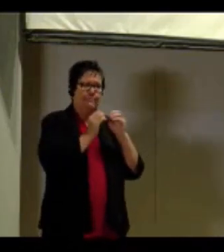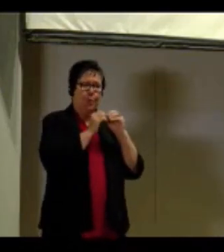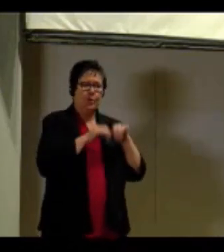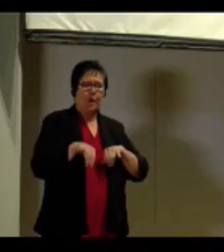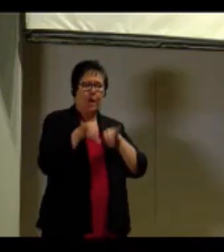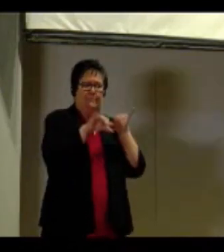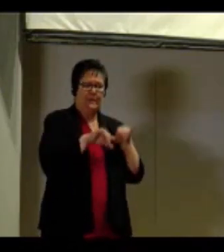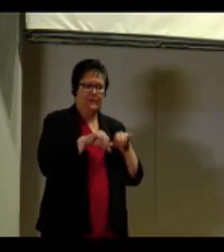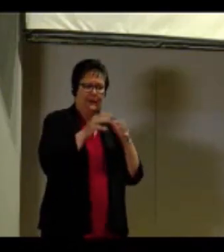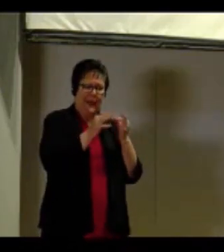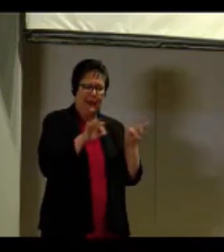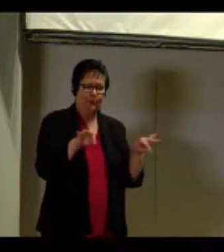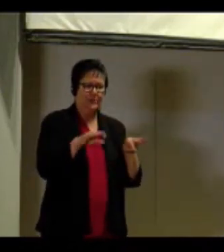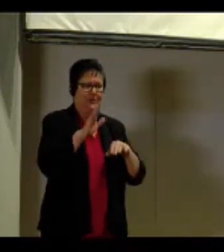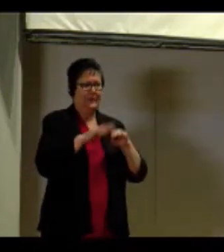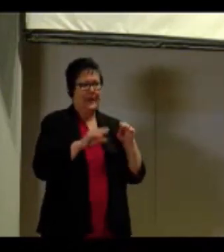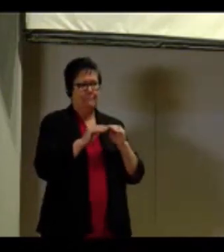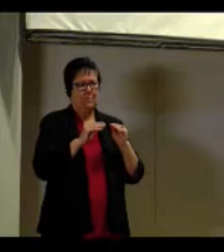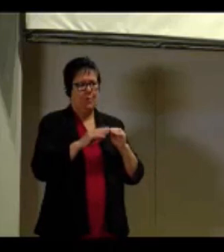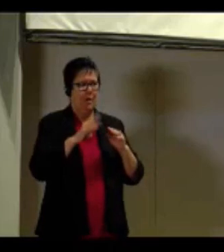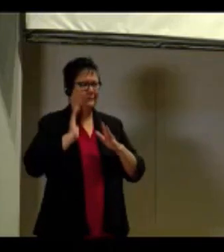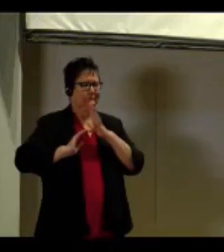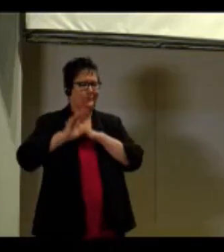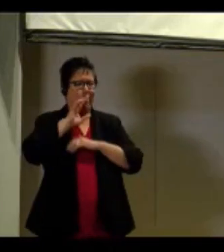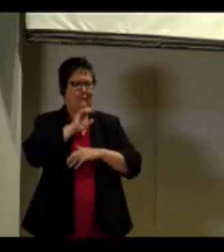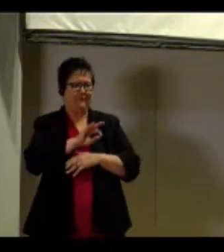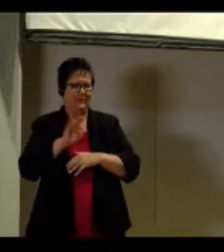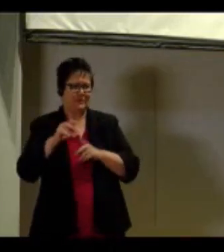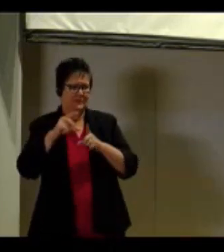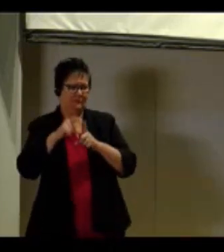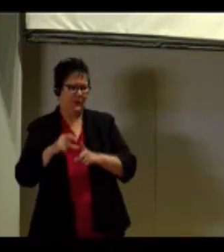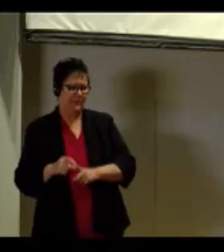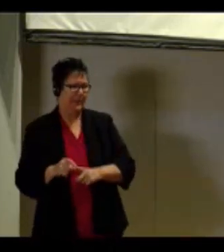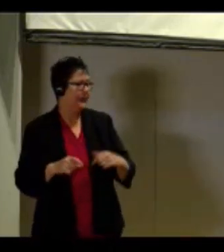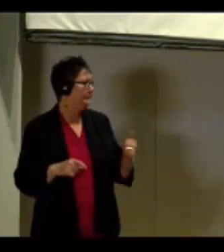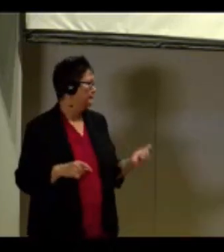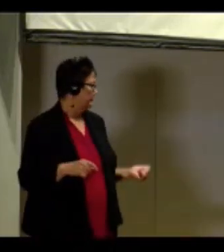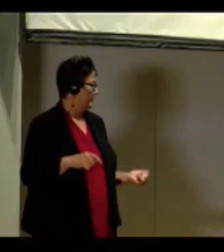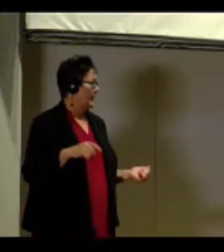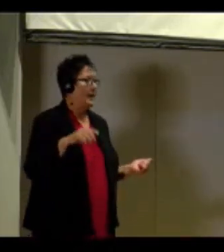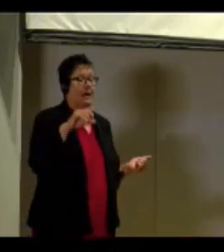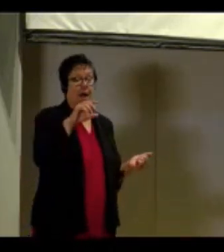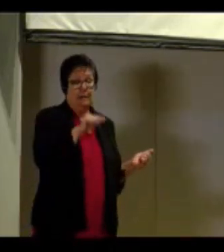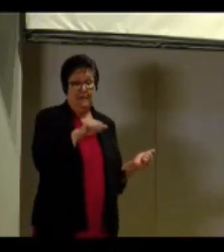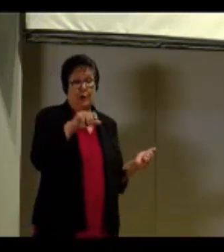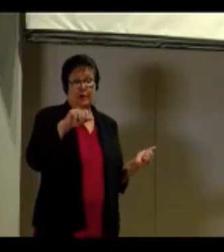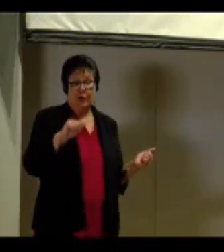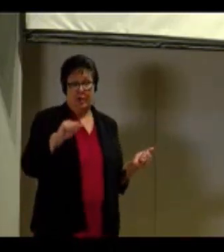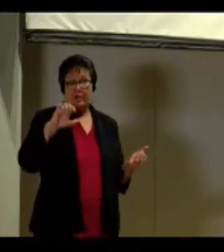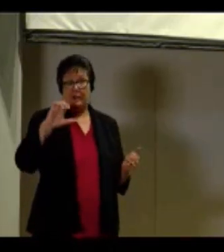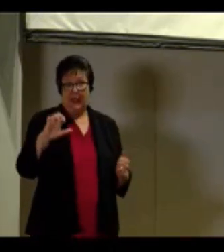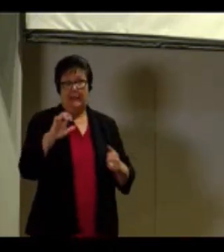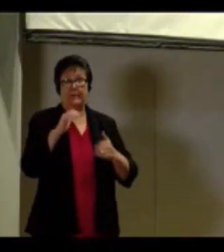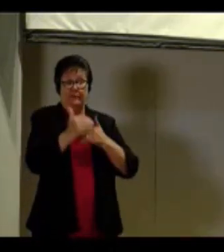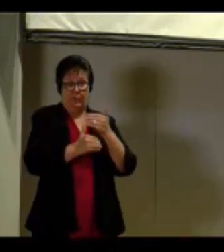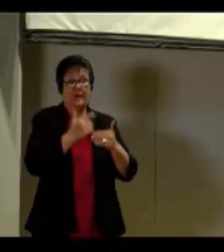records. Well, we did face that in the American Art Collaborative process. It